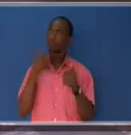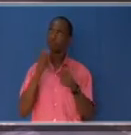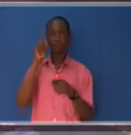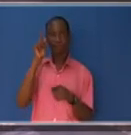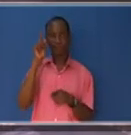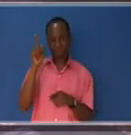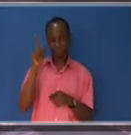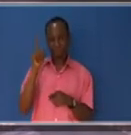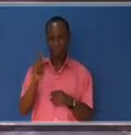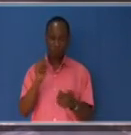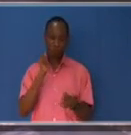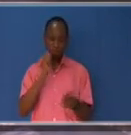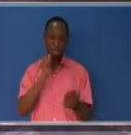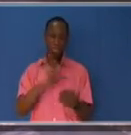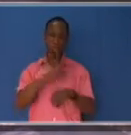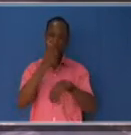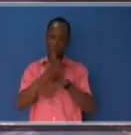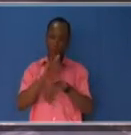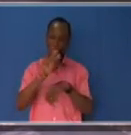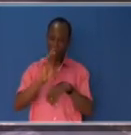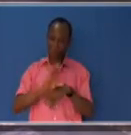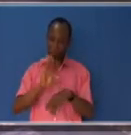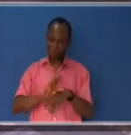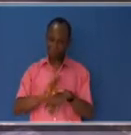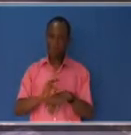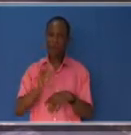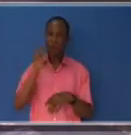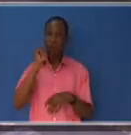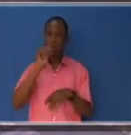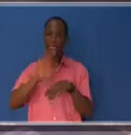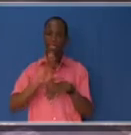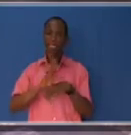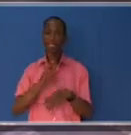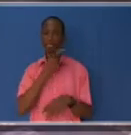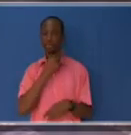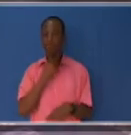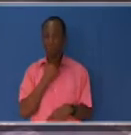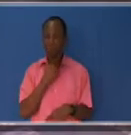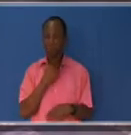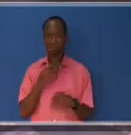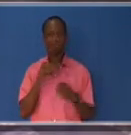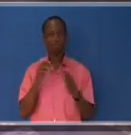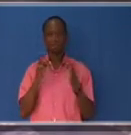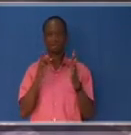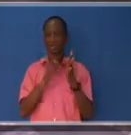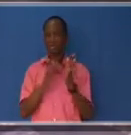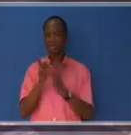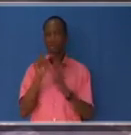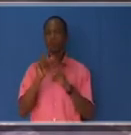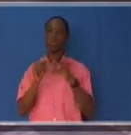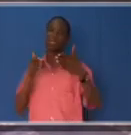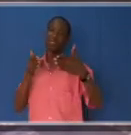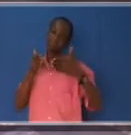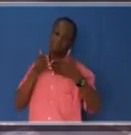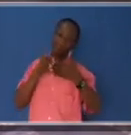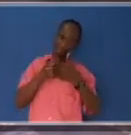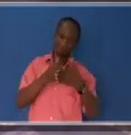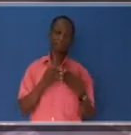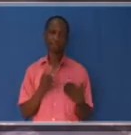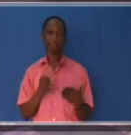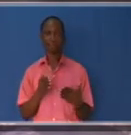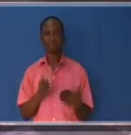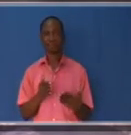na odi animu onu ne sofo ba oni Jesus in someone yakopon edi she na animu so o meka no eni ni di asie